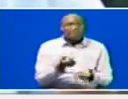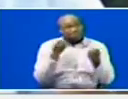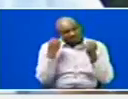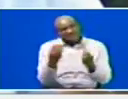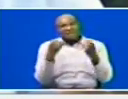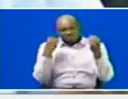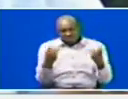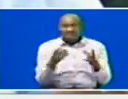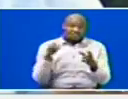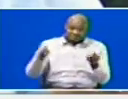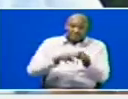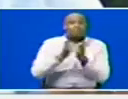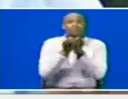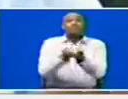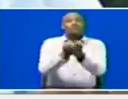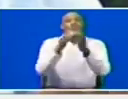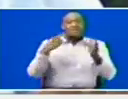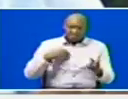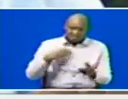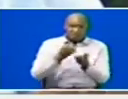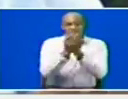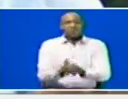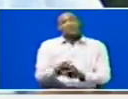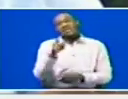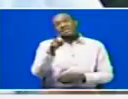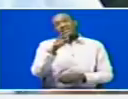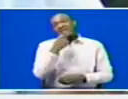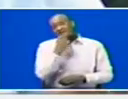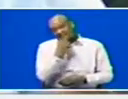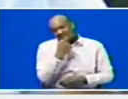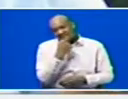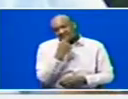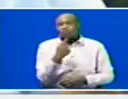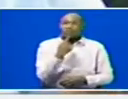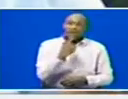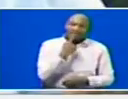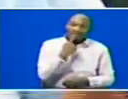sinking hundreds of fishing boats in Nyanza, Turkana and the coast.